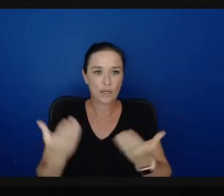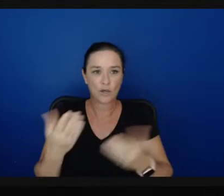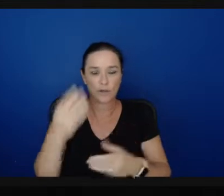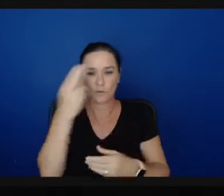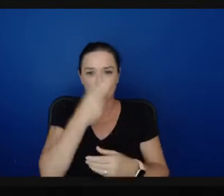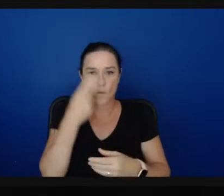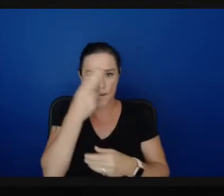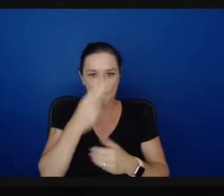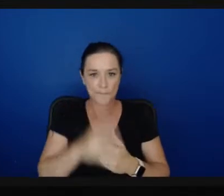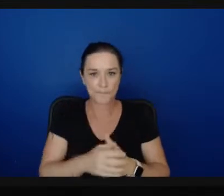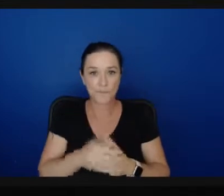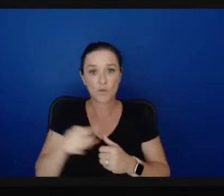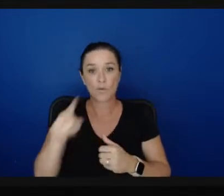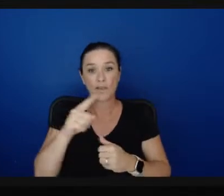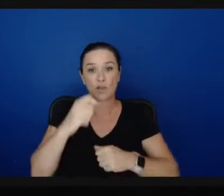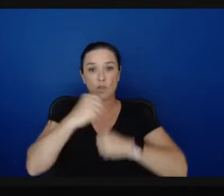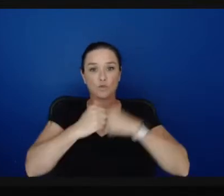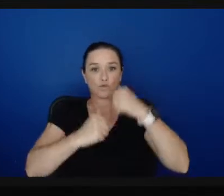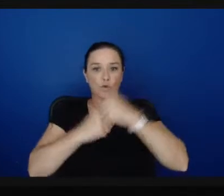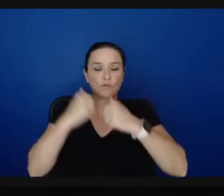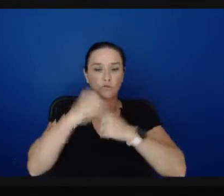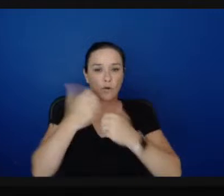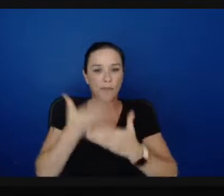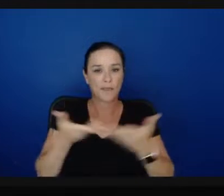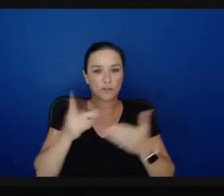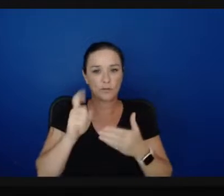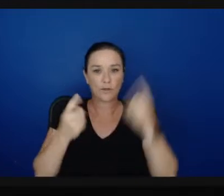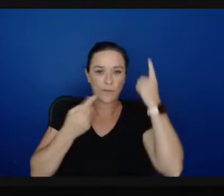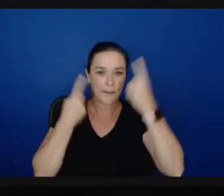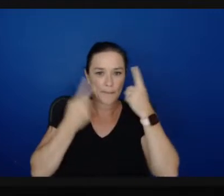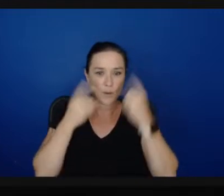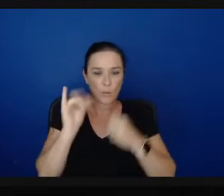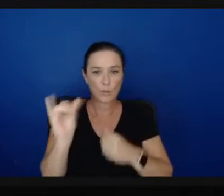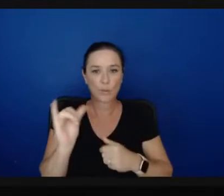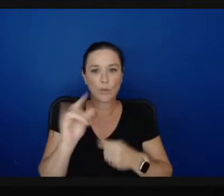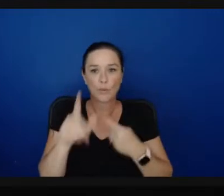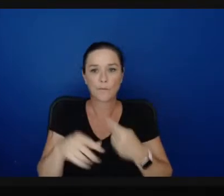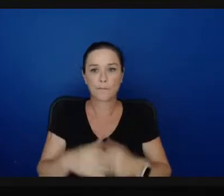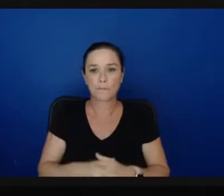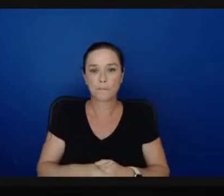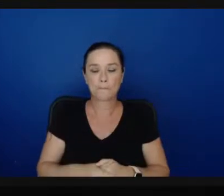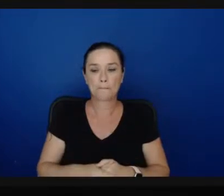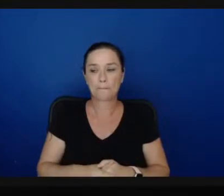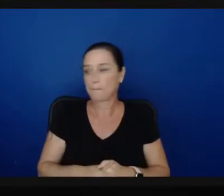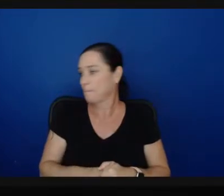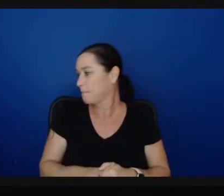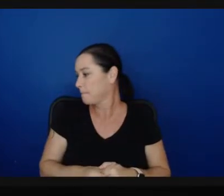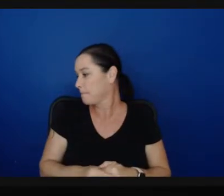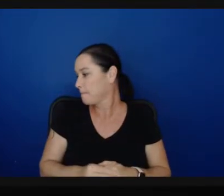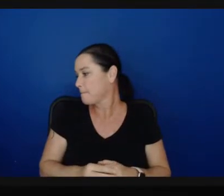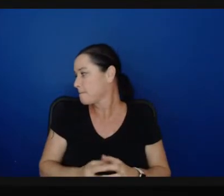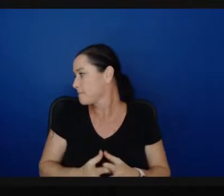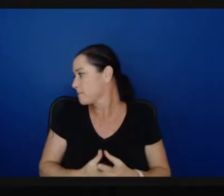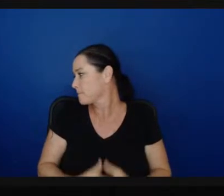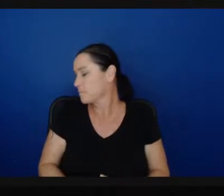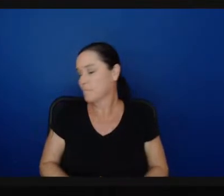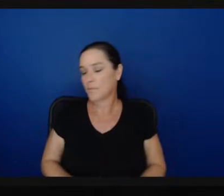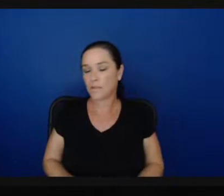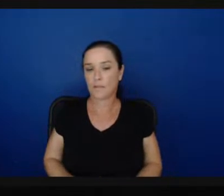are the structural things to consider as well, right? As you want to minimize your financial hardship. If there is